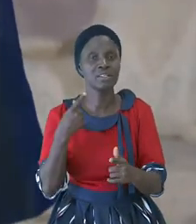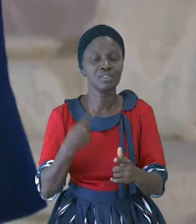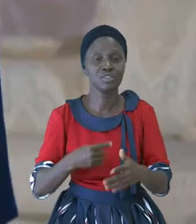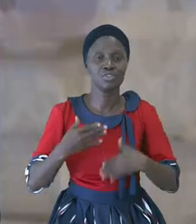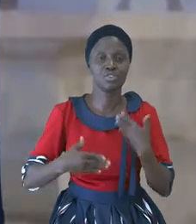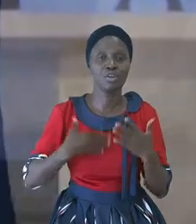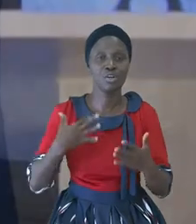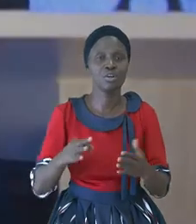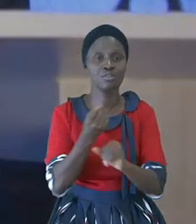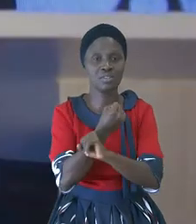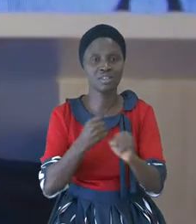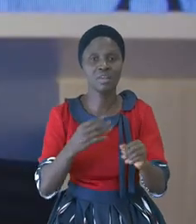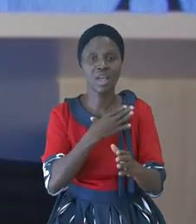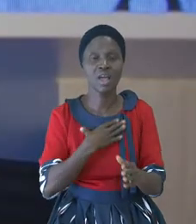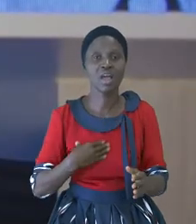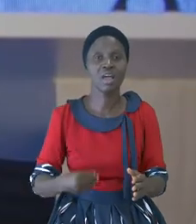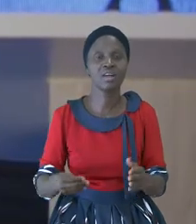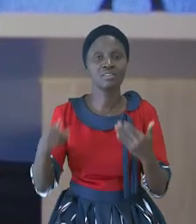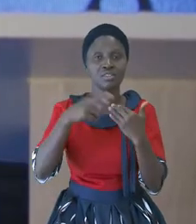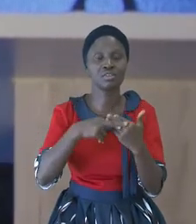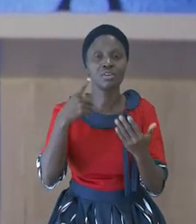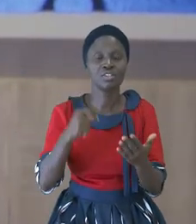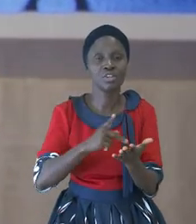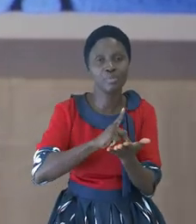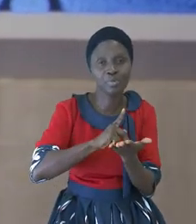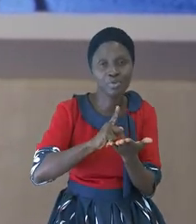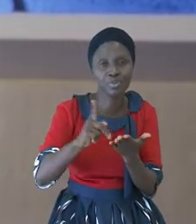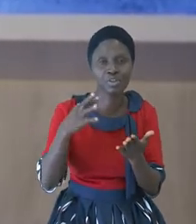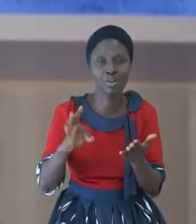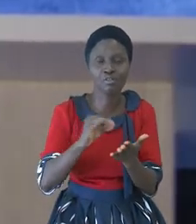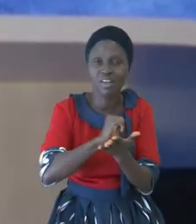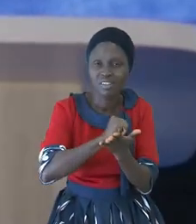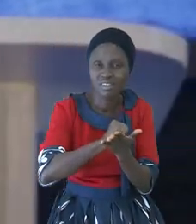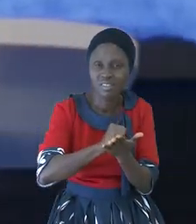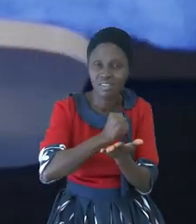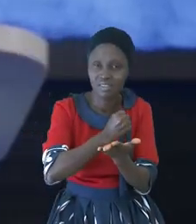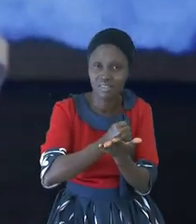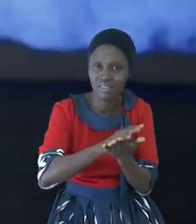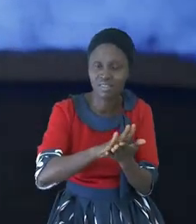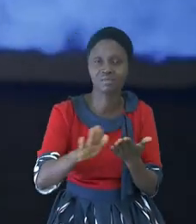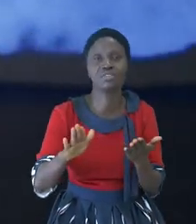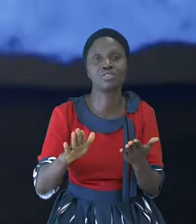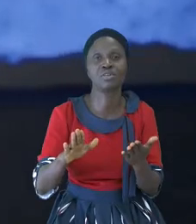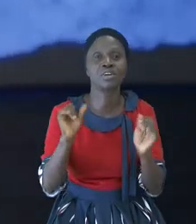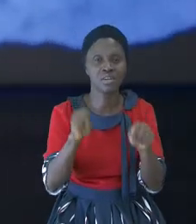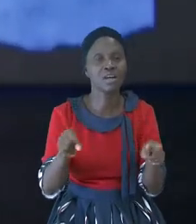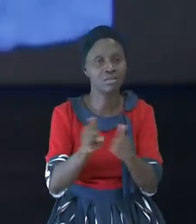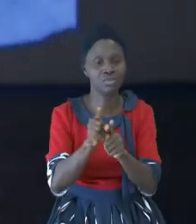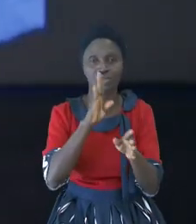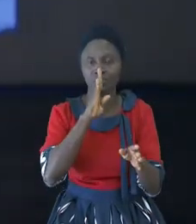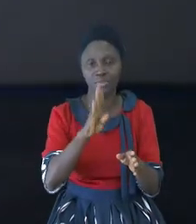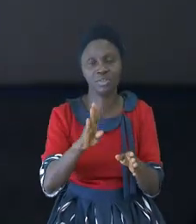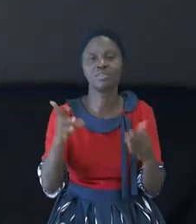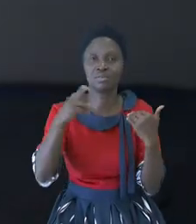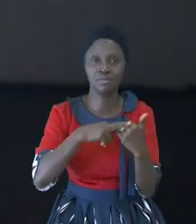restored, the purity of sanctification can also be restored. Do you remember when you were first sanctified and